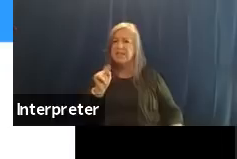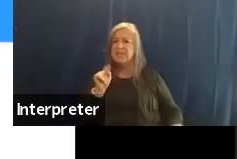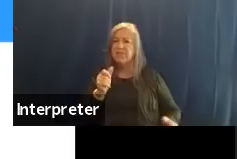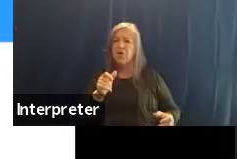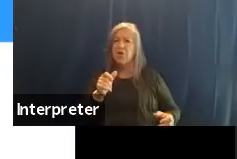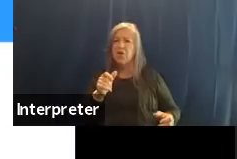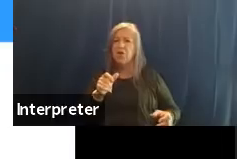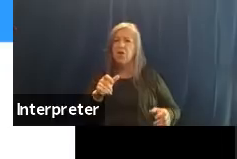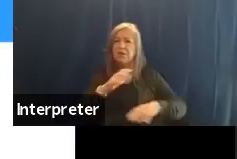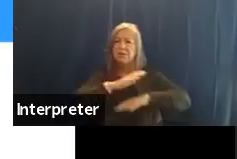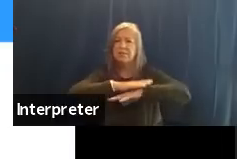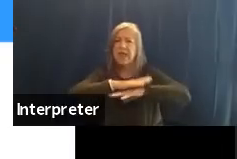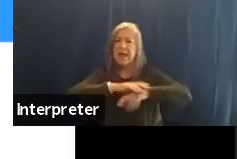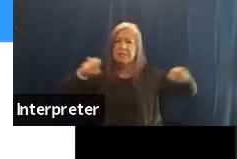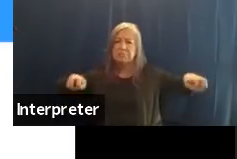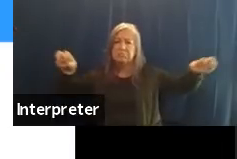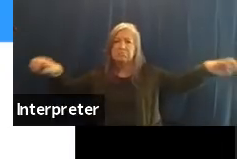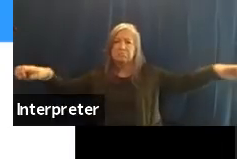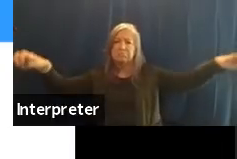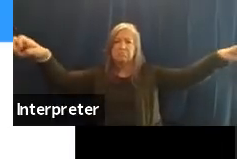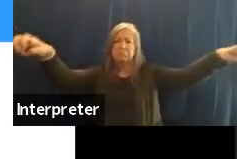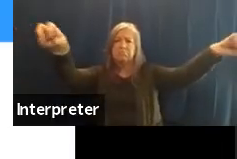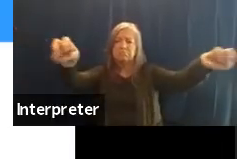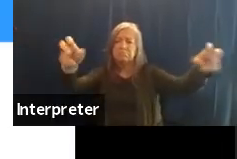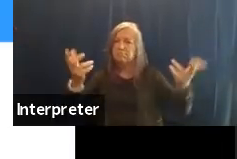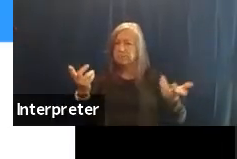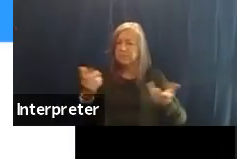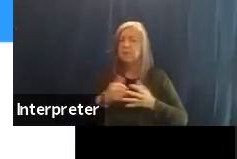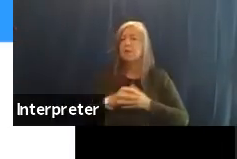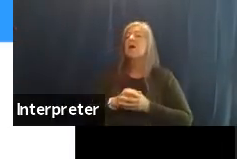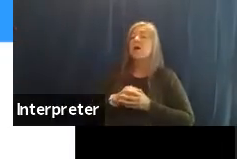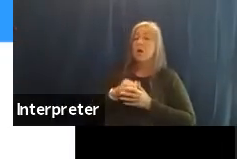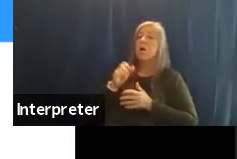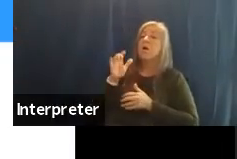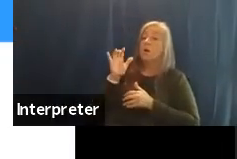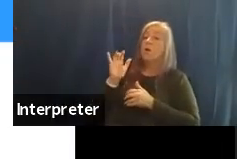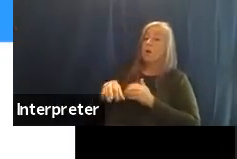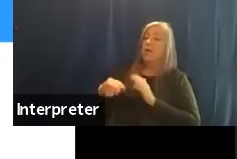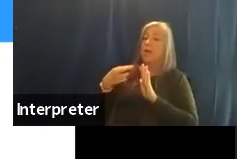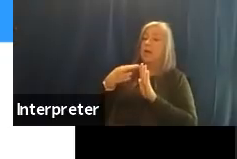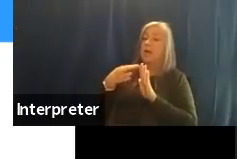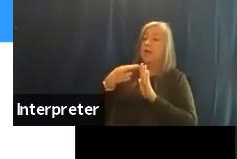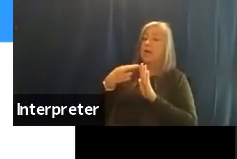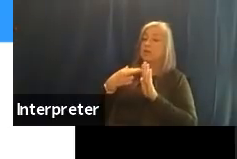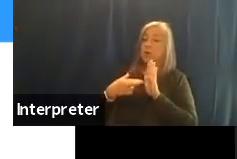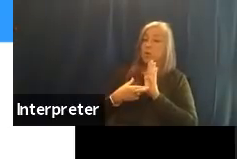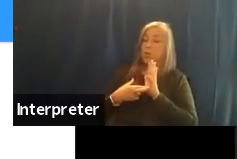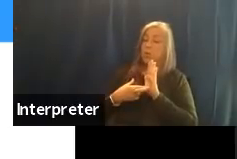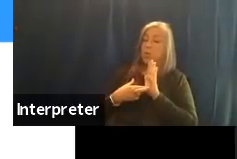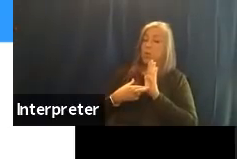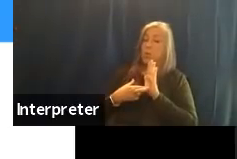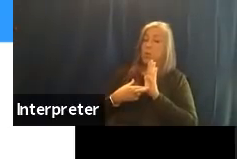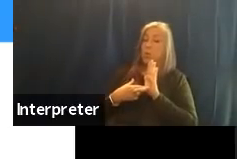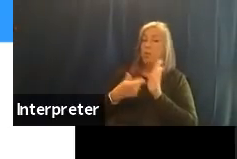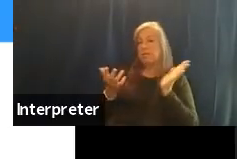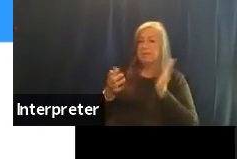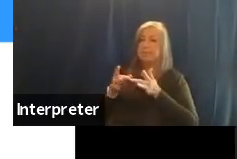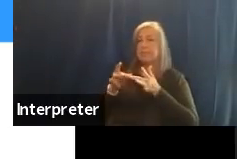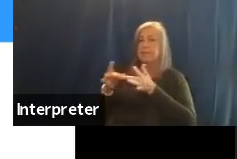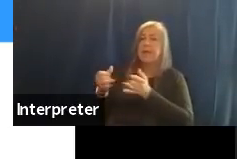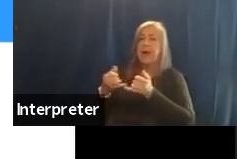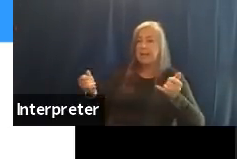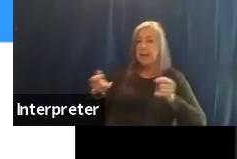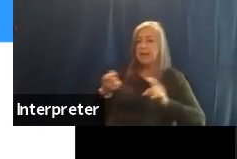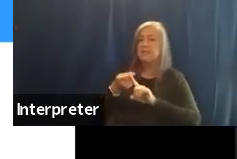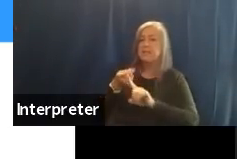rule? Well, it is a rule of the guidelines of OSPI set out to